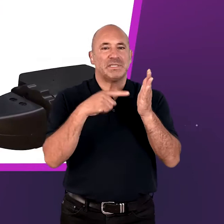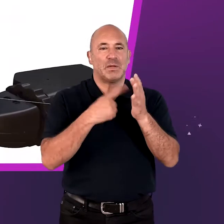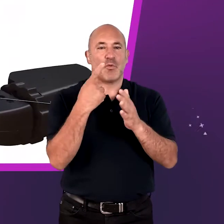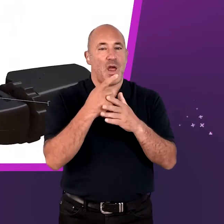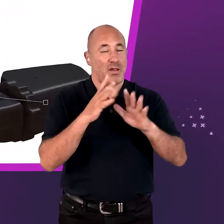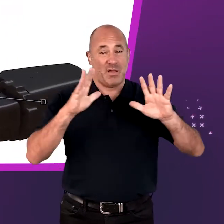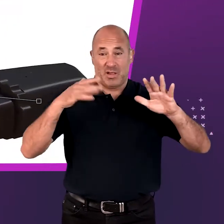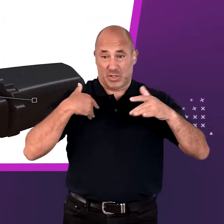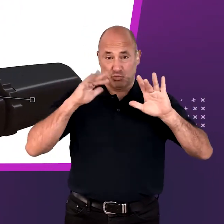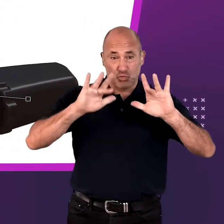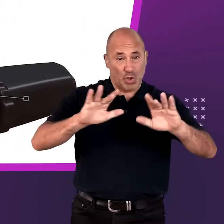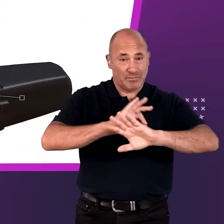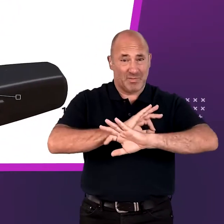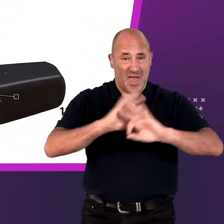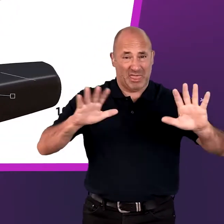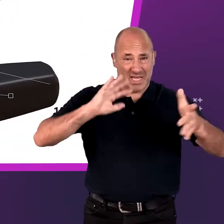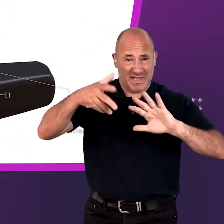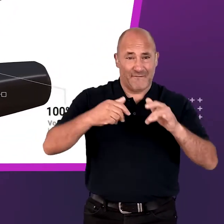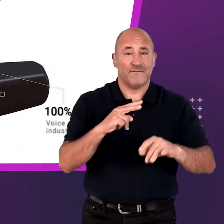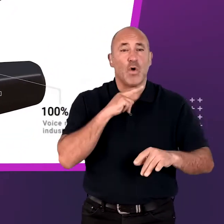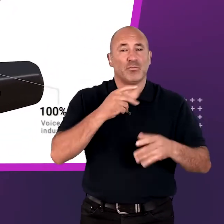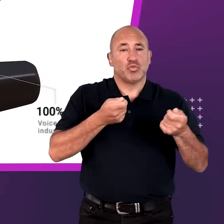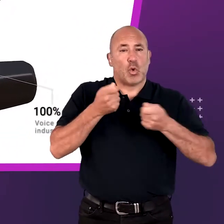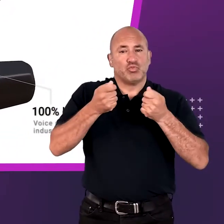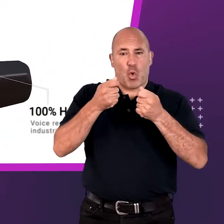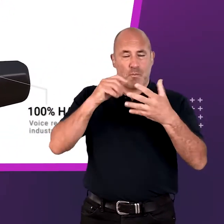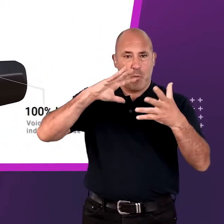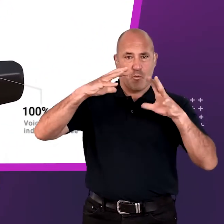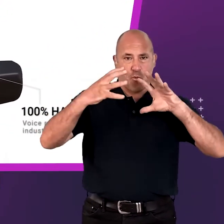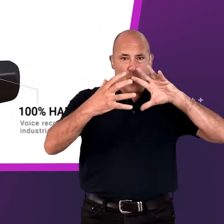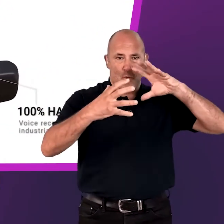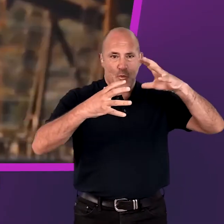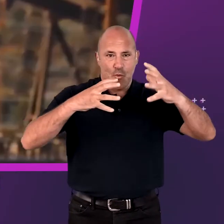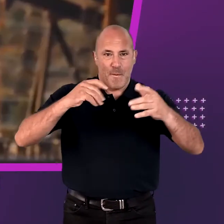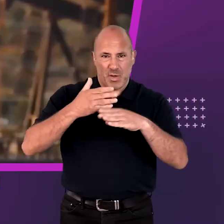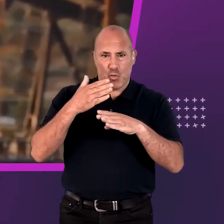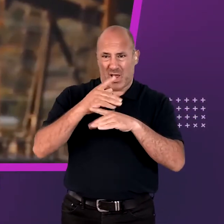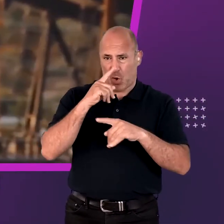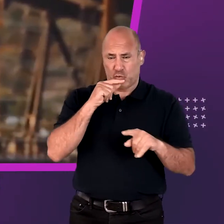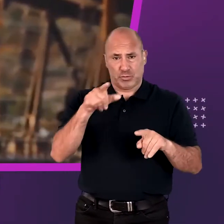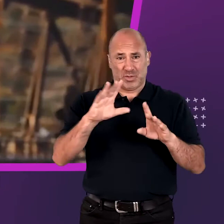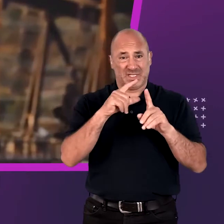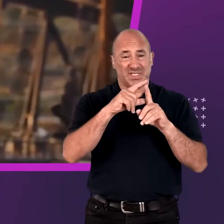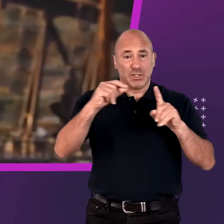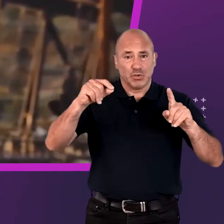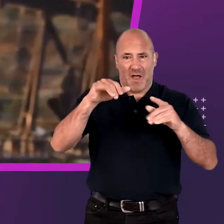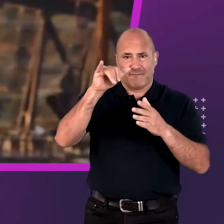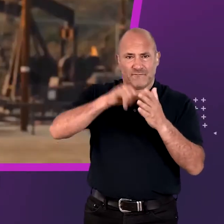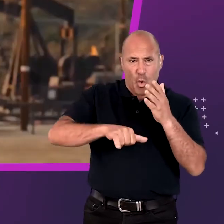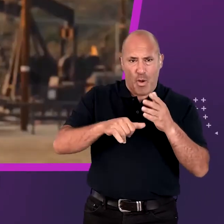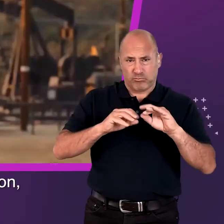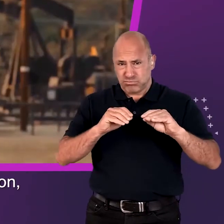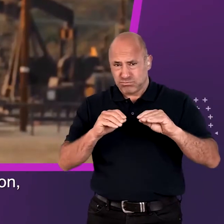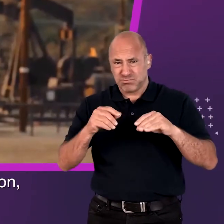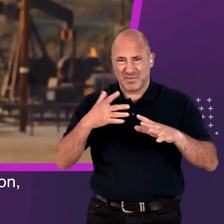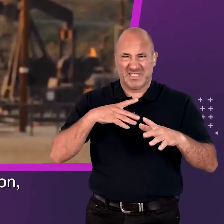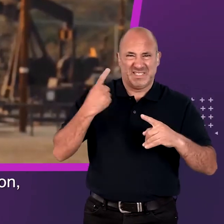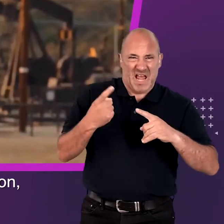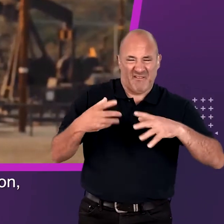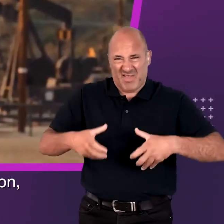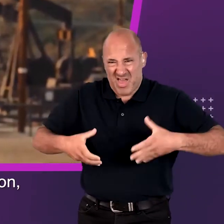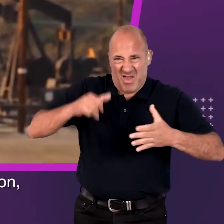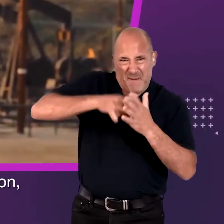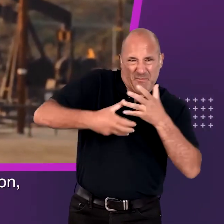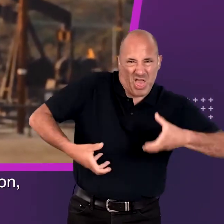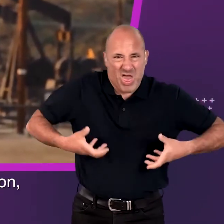HMT1 is a completely hands-free, voice-controlled user interface which allows workers to complete digitised forms without the need to carry